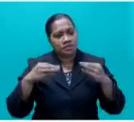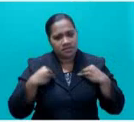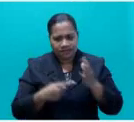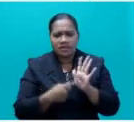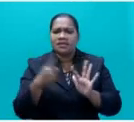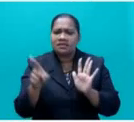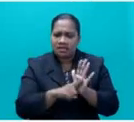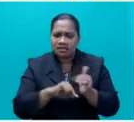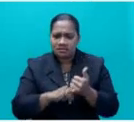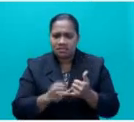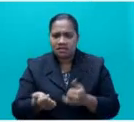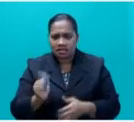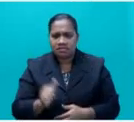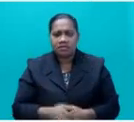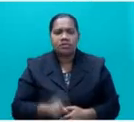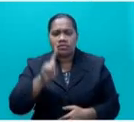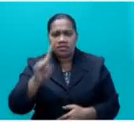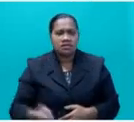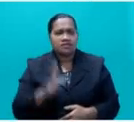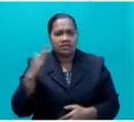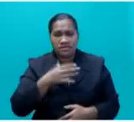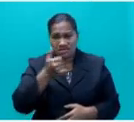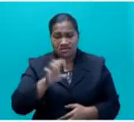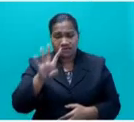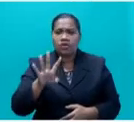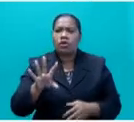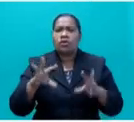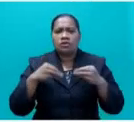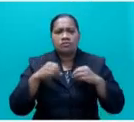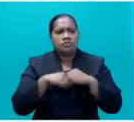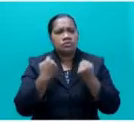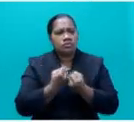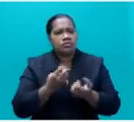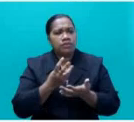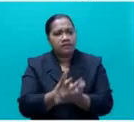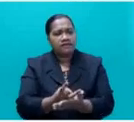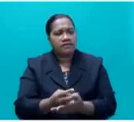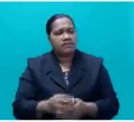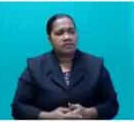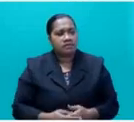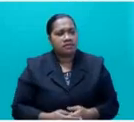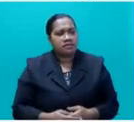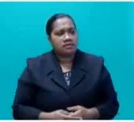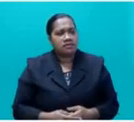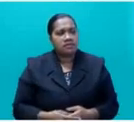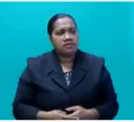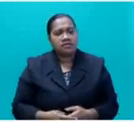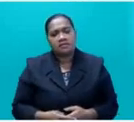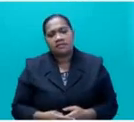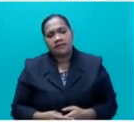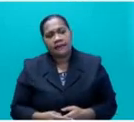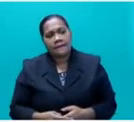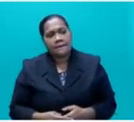allowances, 1,564 applied who are receiving social welfare allowances, and others, did duplicate applications.